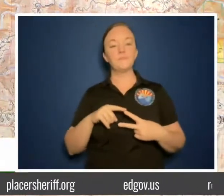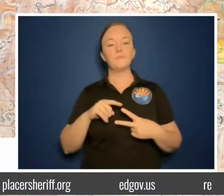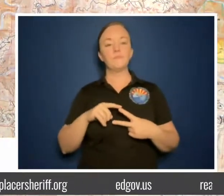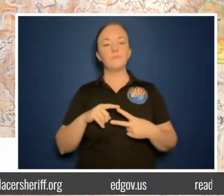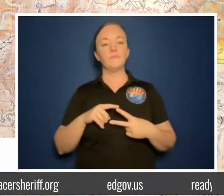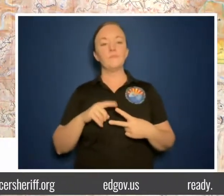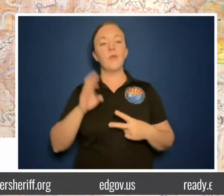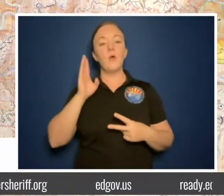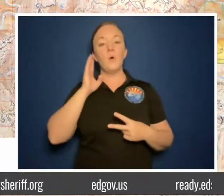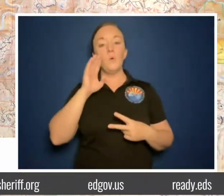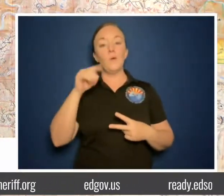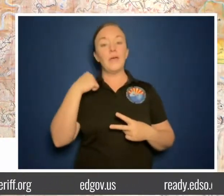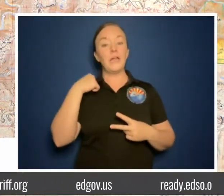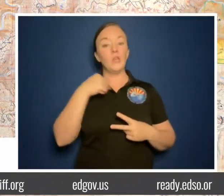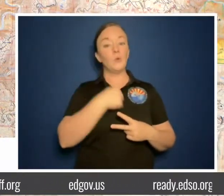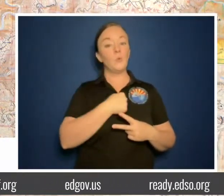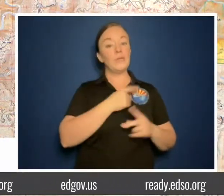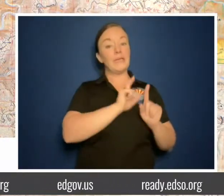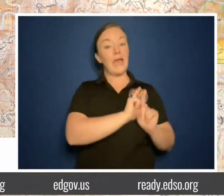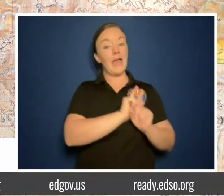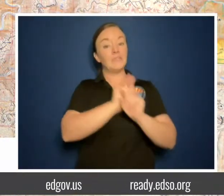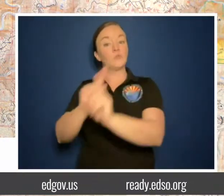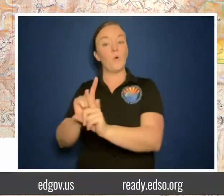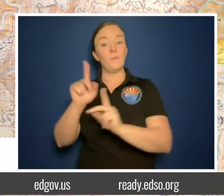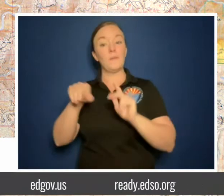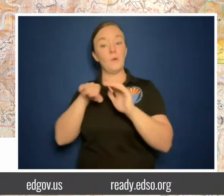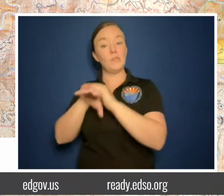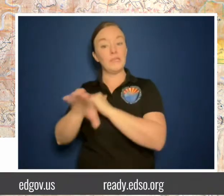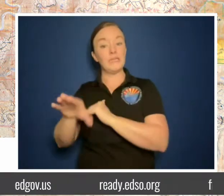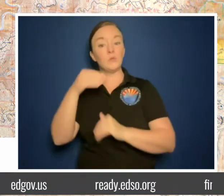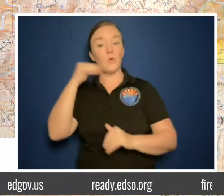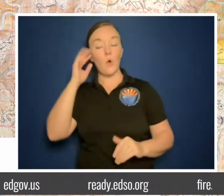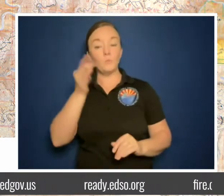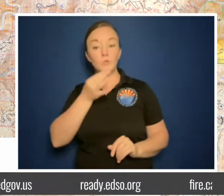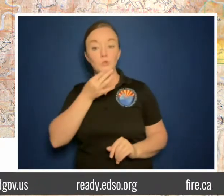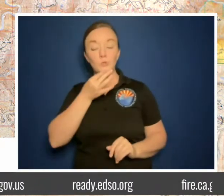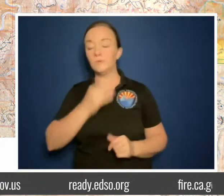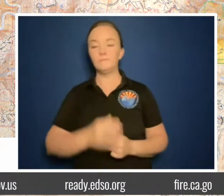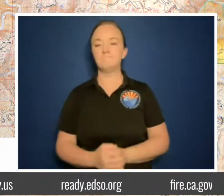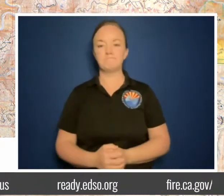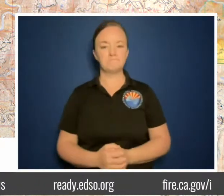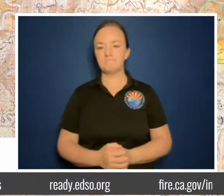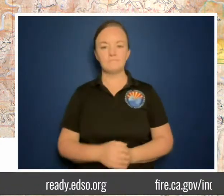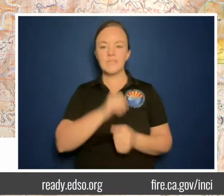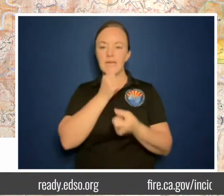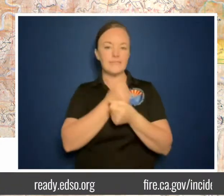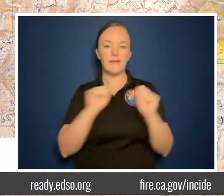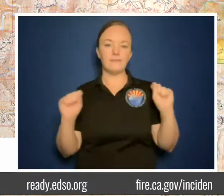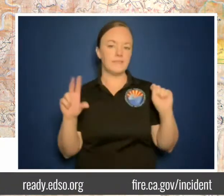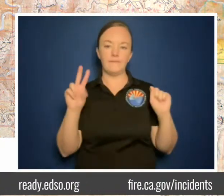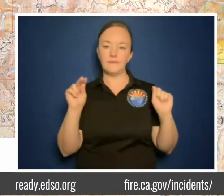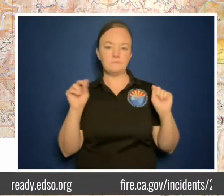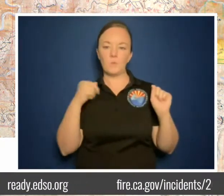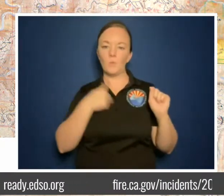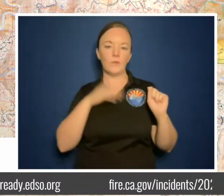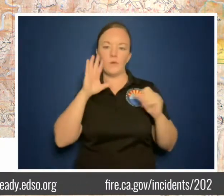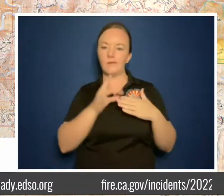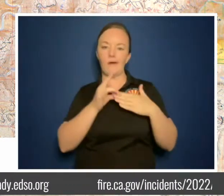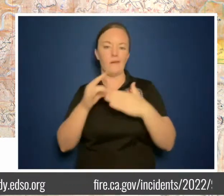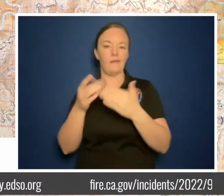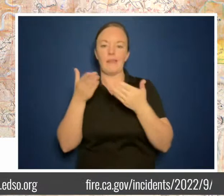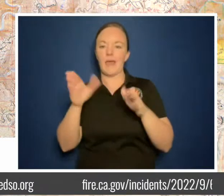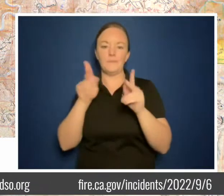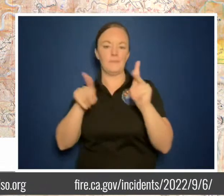up soon? At this time, it's still not safe, so we won't be escorting any people up. And then the next